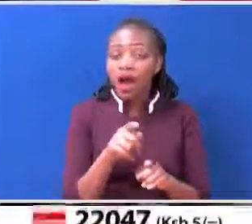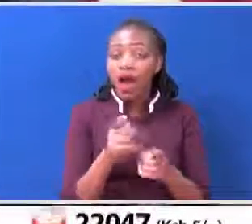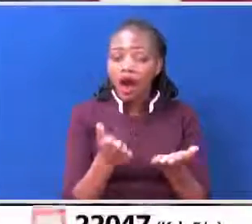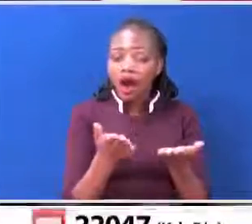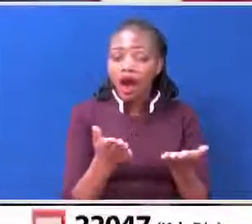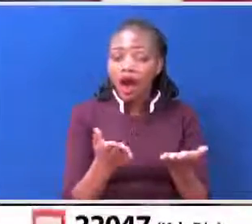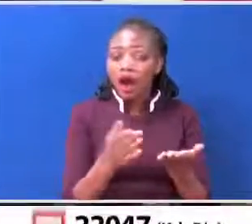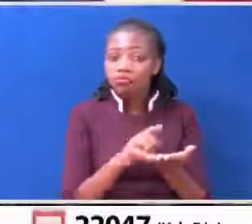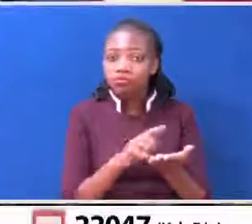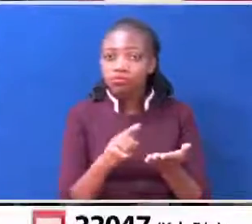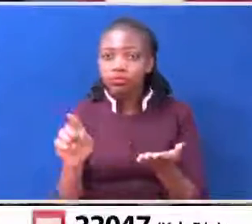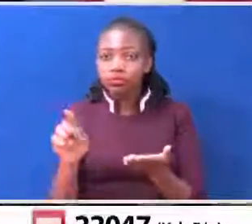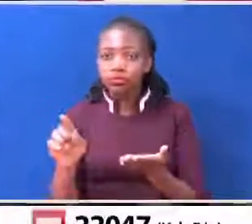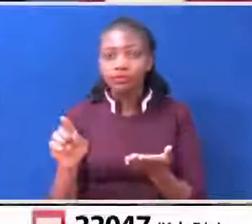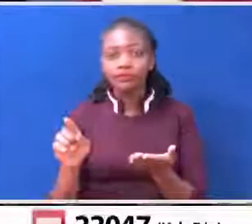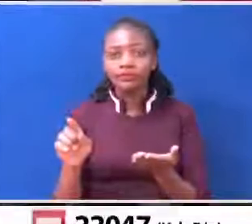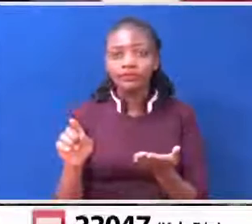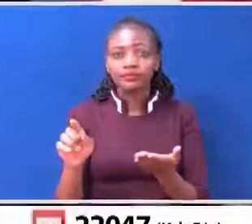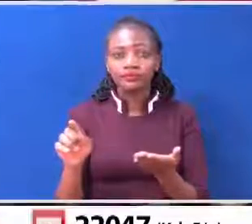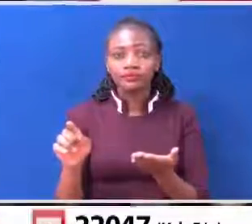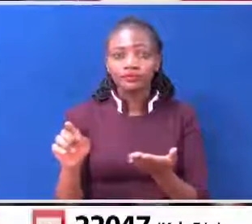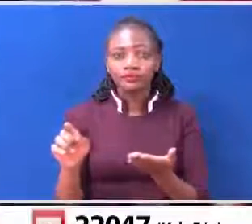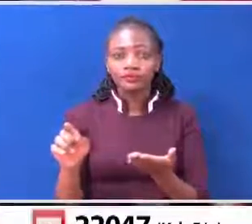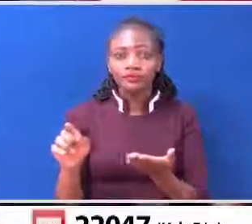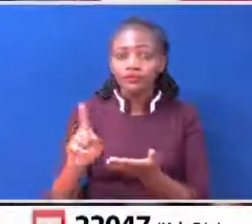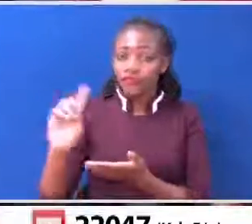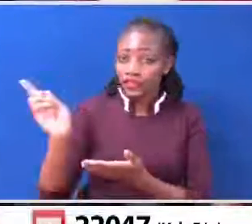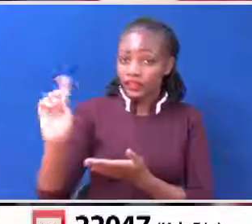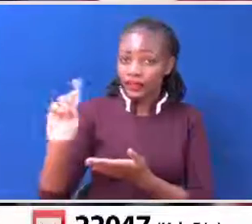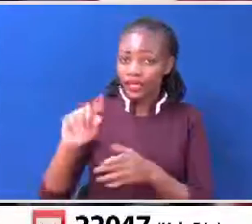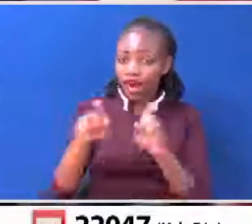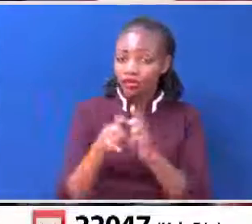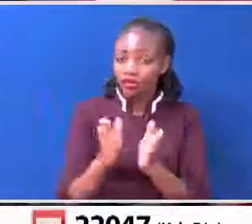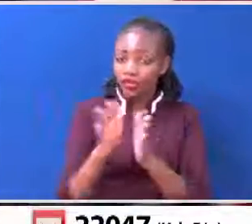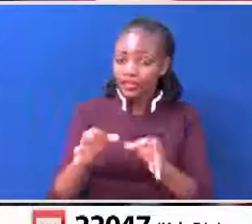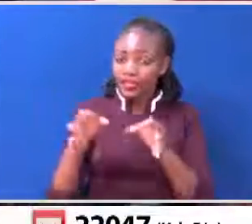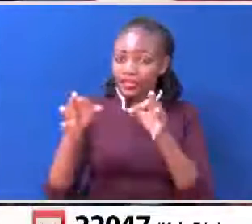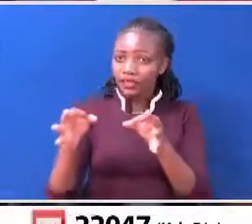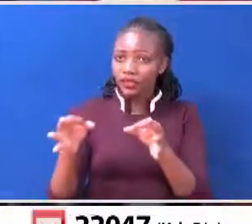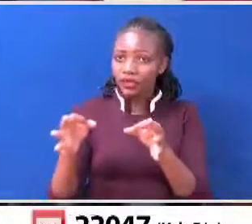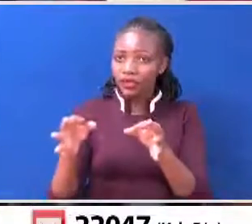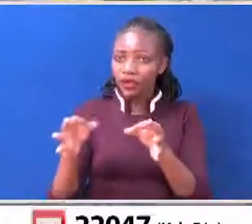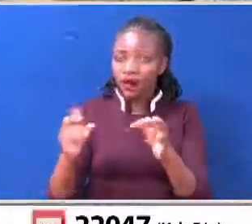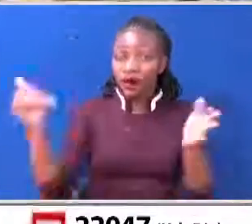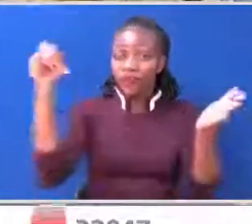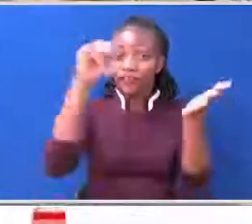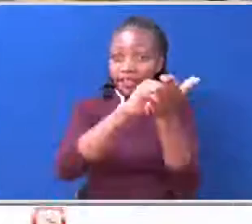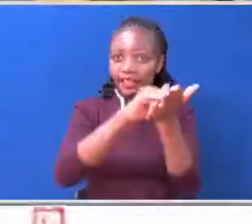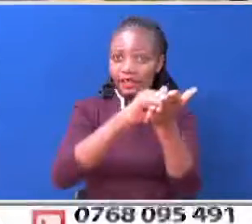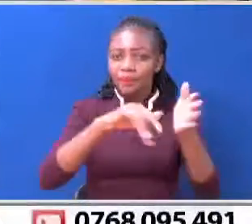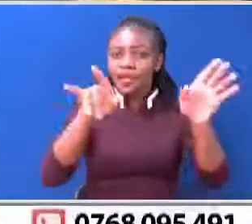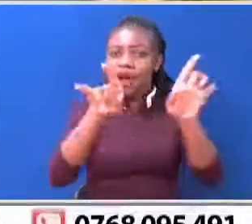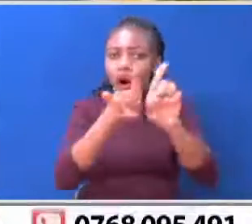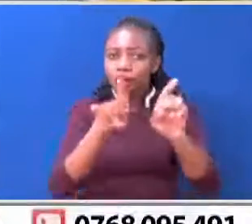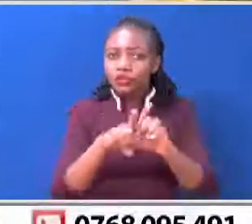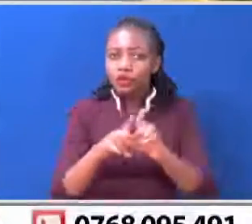to the central station will be an extension of the airport itself. Huku hali ya